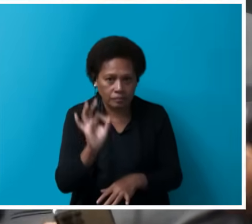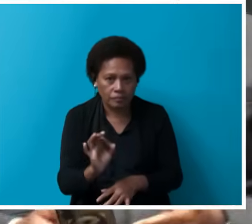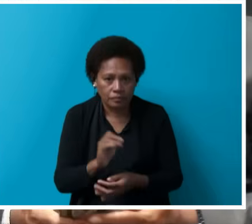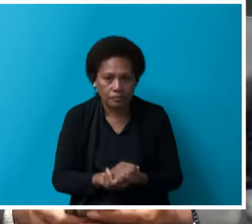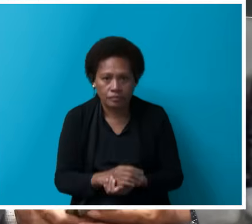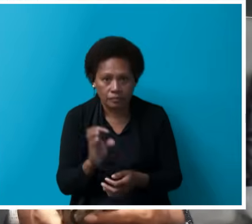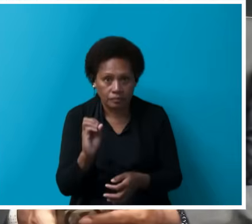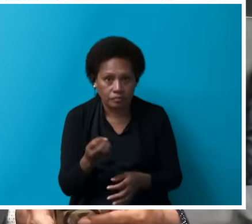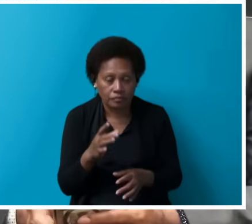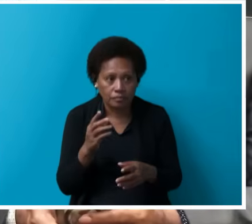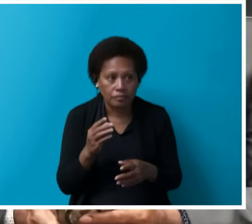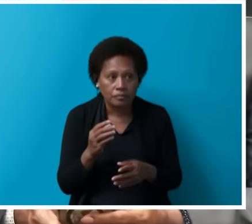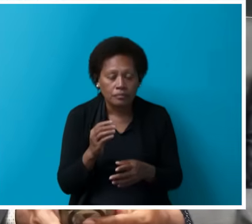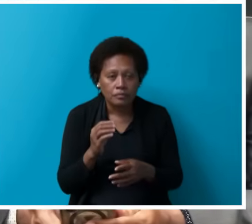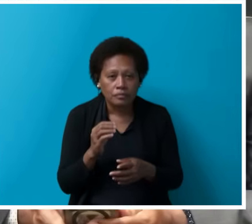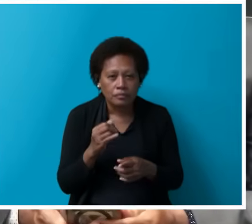from 9 to